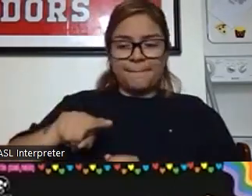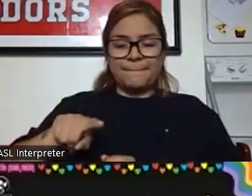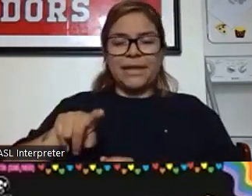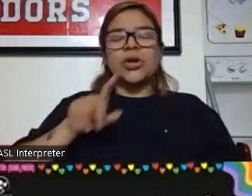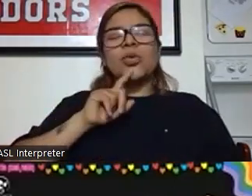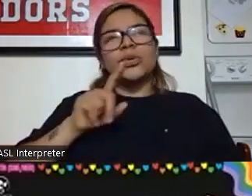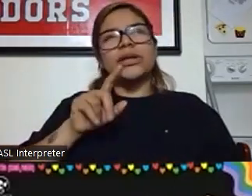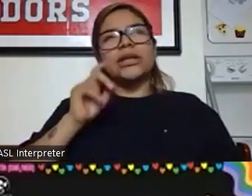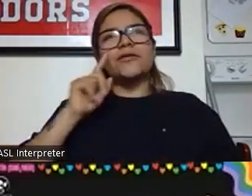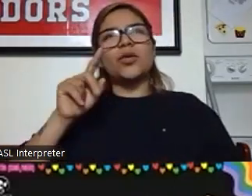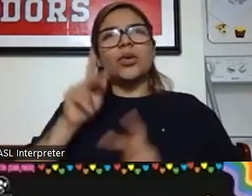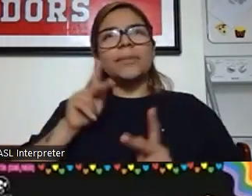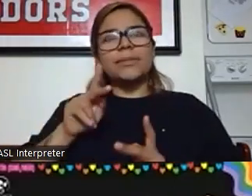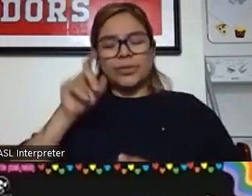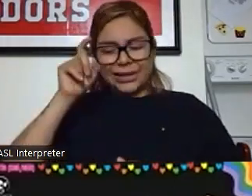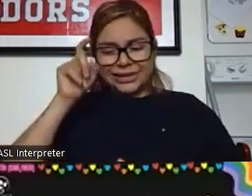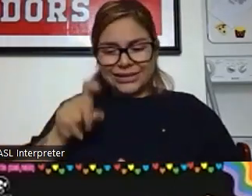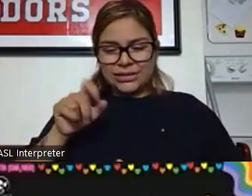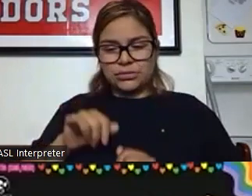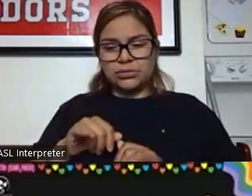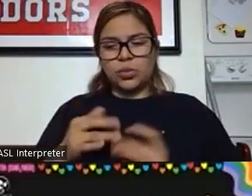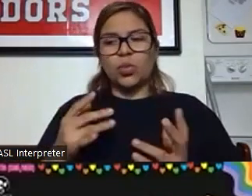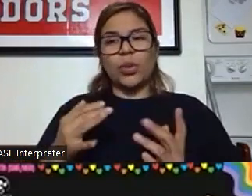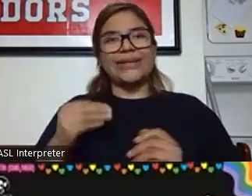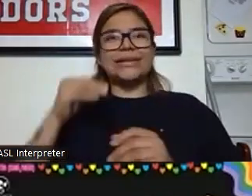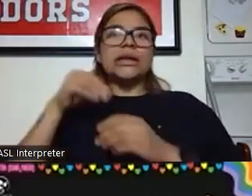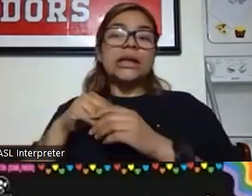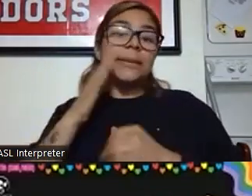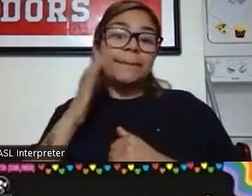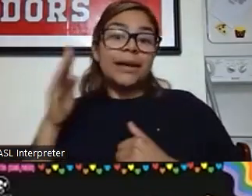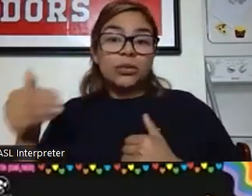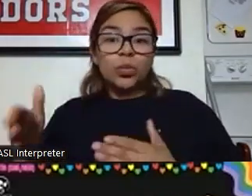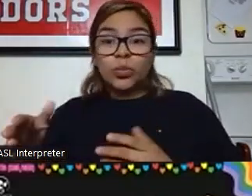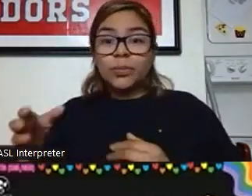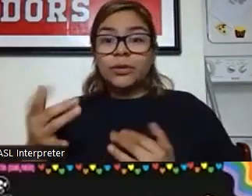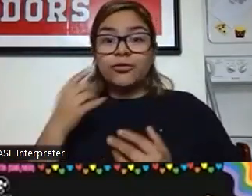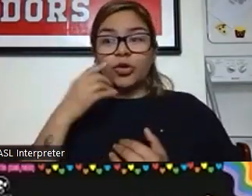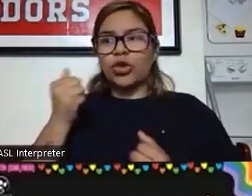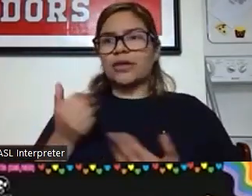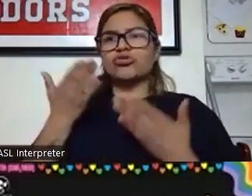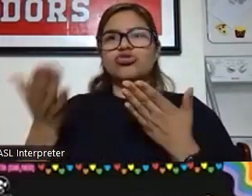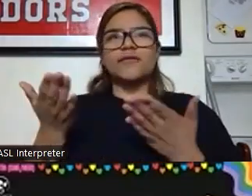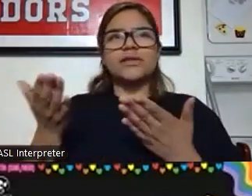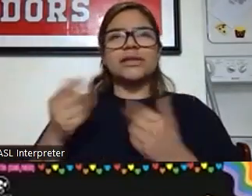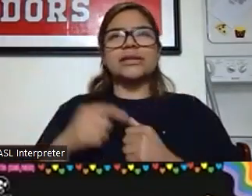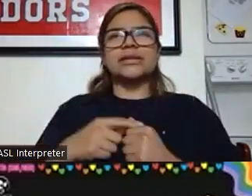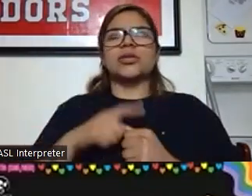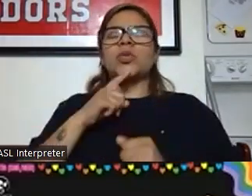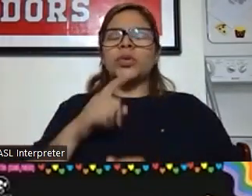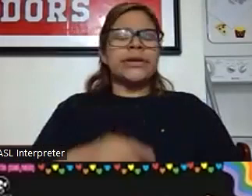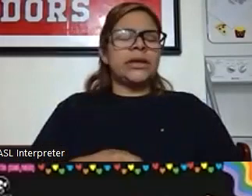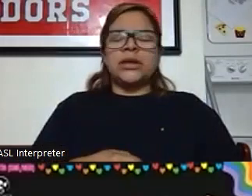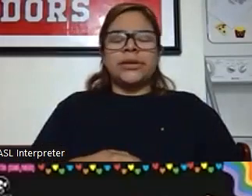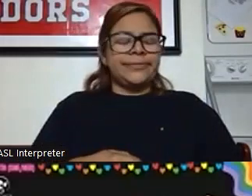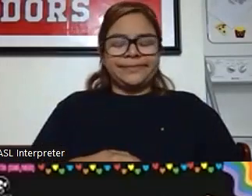in bed or not had the services they need. Fortunately, I've been lucky. I've only had to stay in bed the most a couple of days